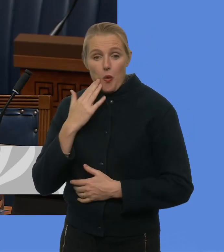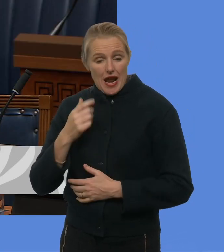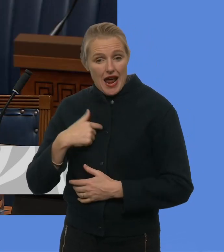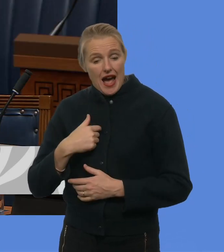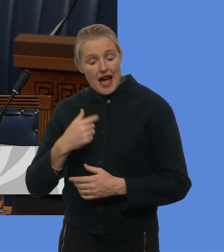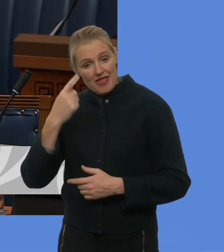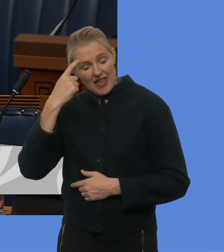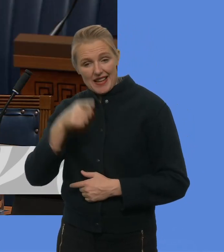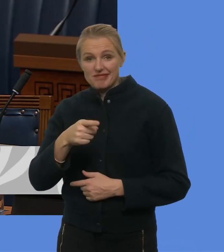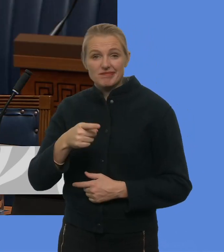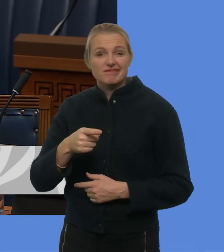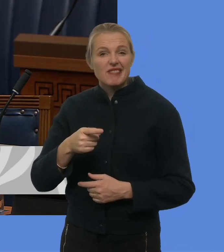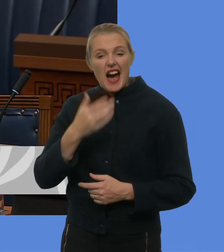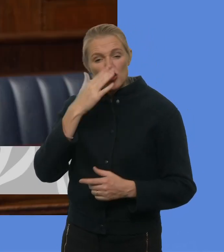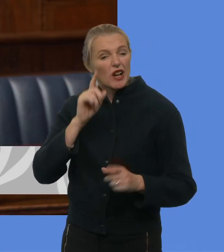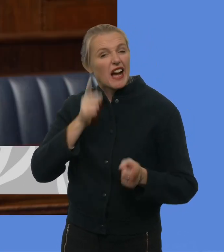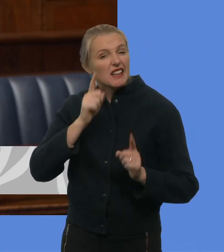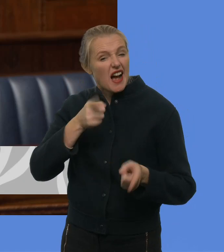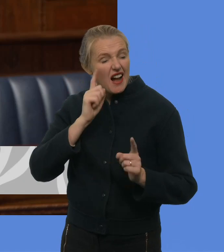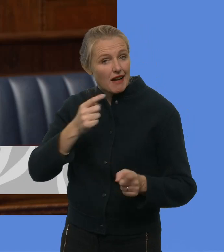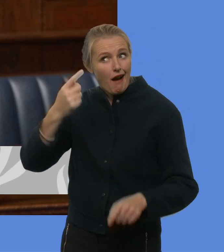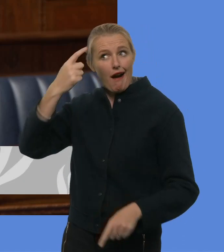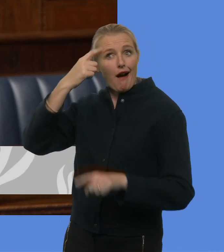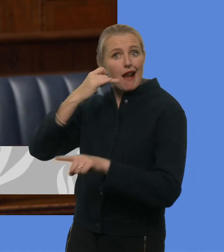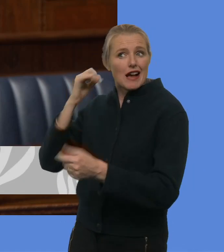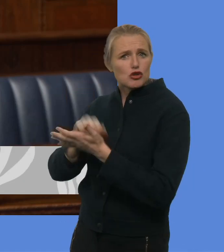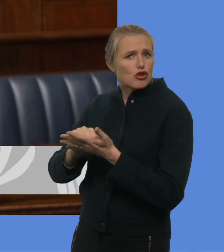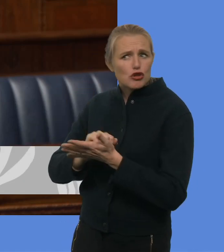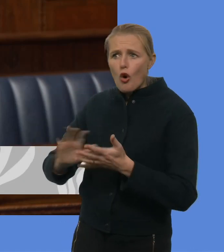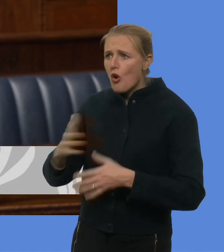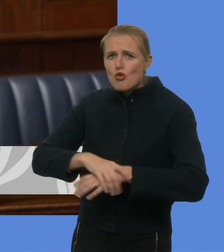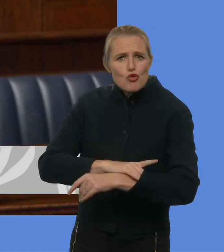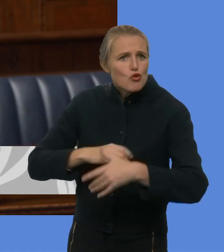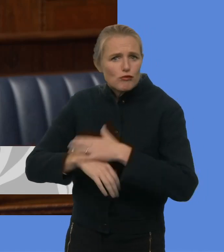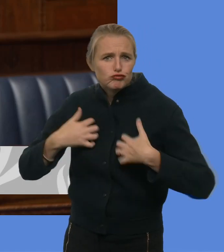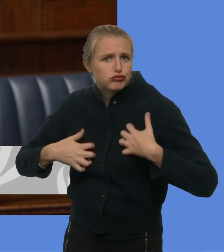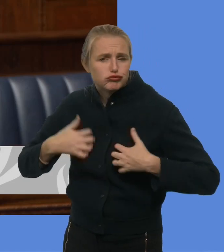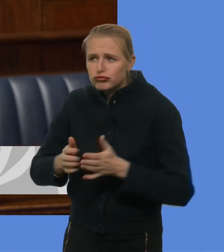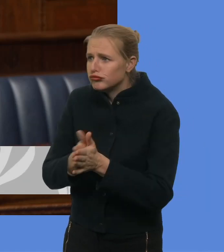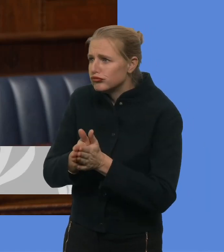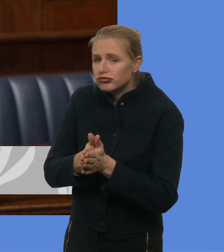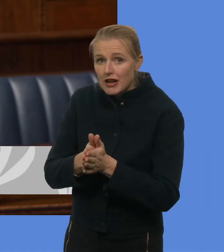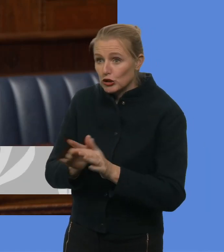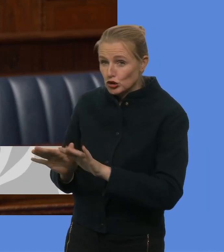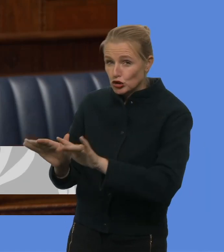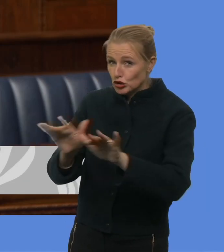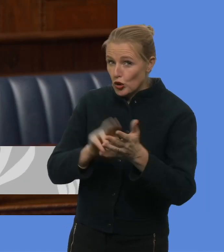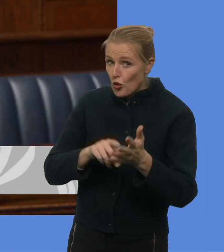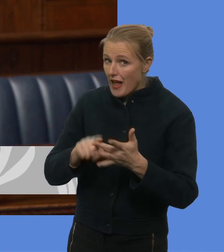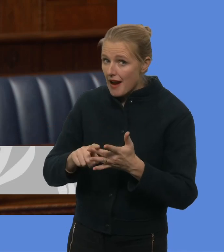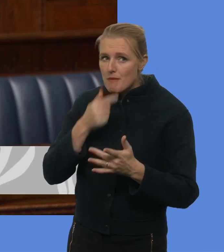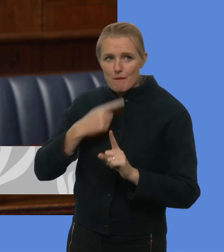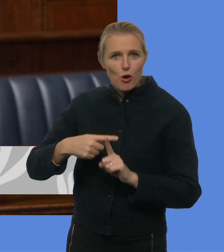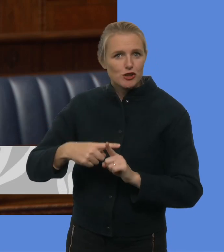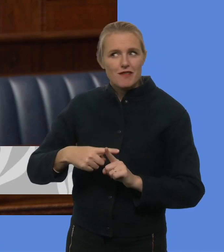about the event on Thursday night. You're absolutely right. There's a can-do attitude. I believe that there is an optimism out there right throughout Northern Ireland